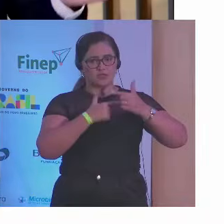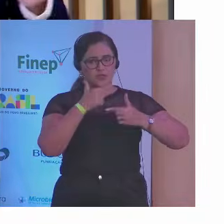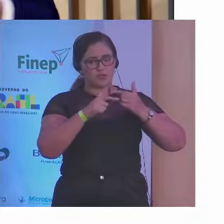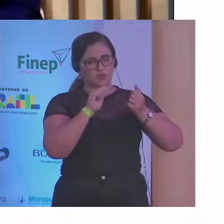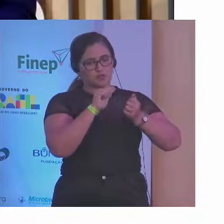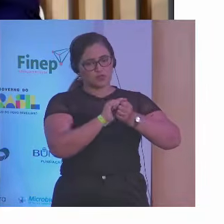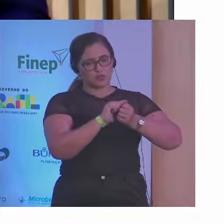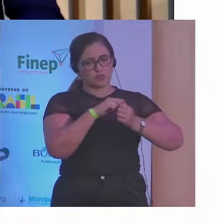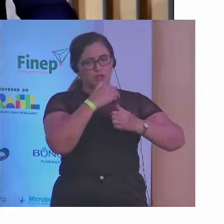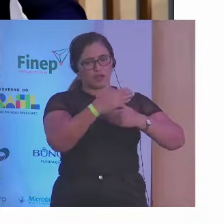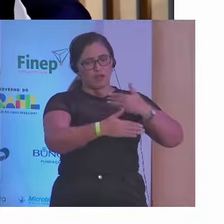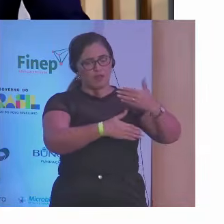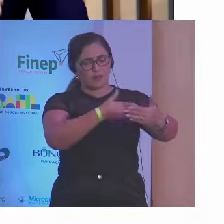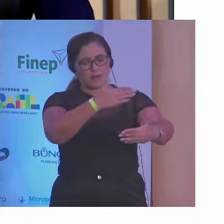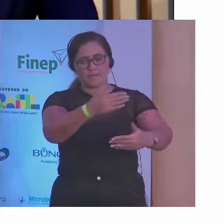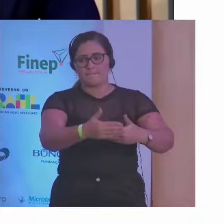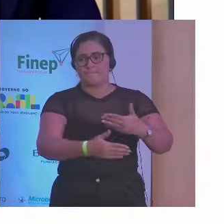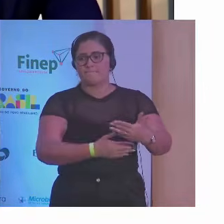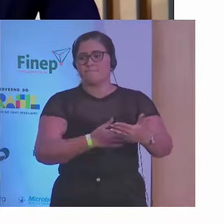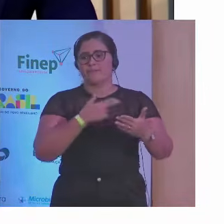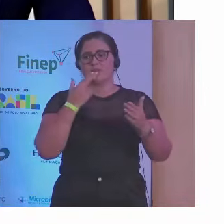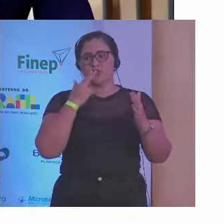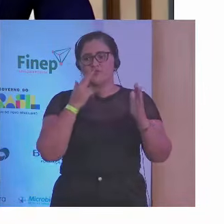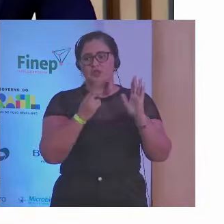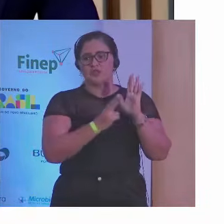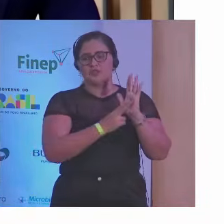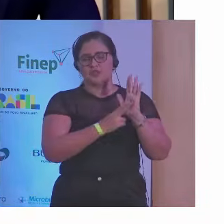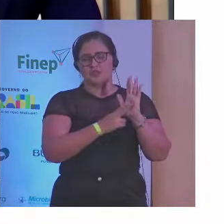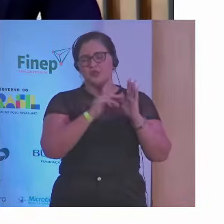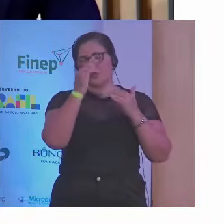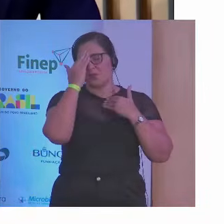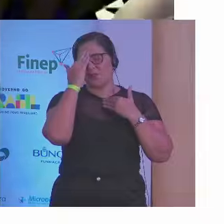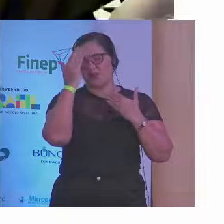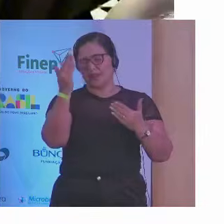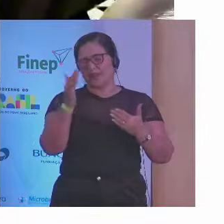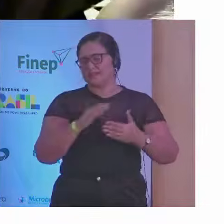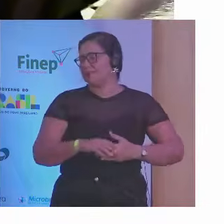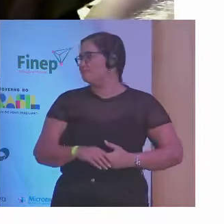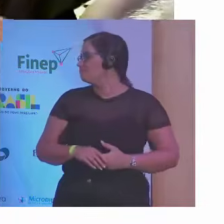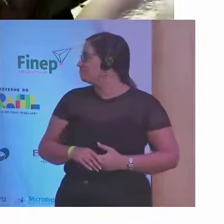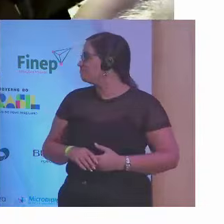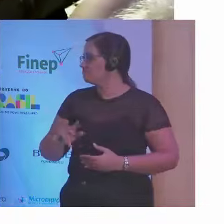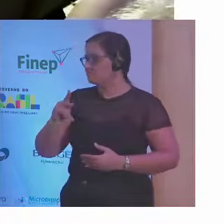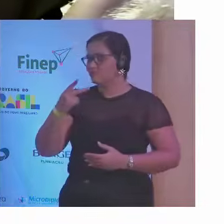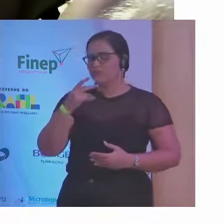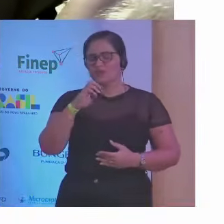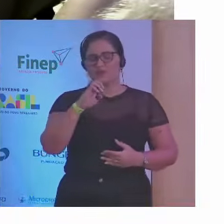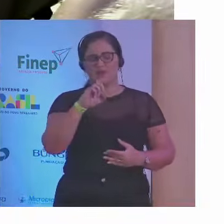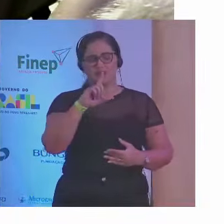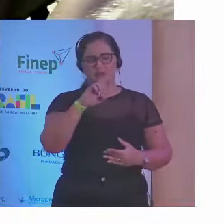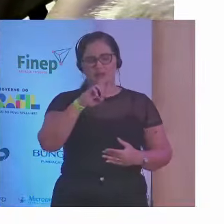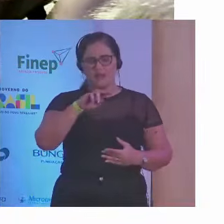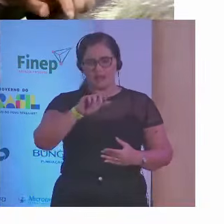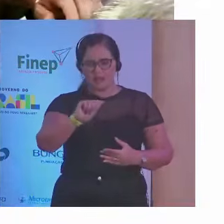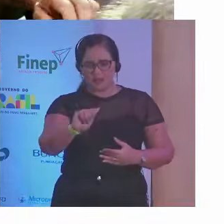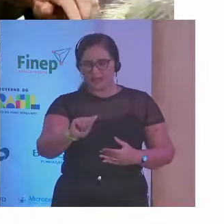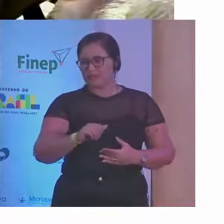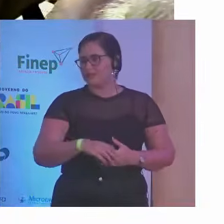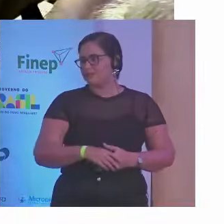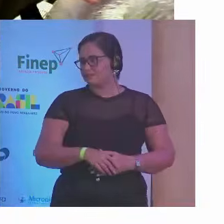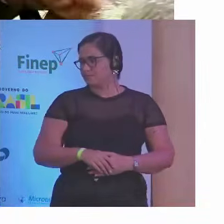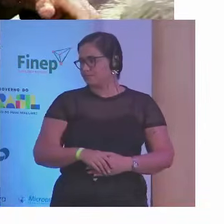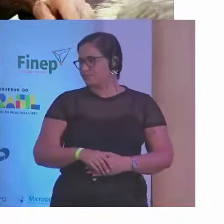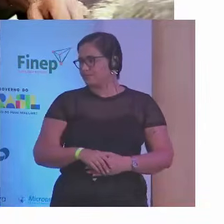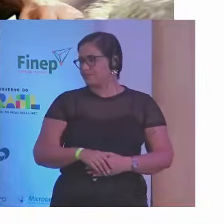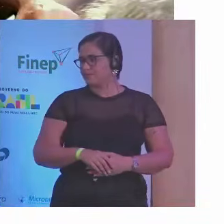where the scientists are. Thank you. It's very Helena, quick, please. complementary to what Virginia said.